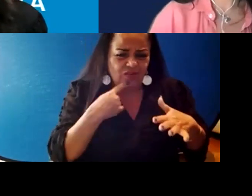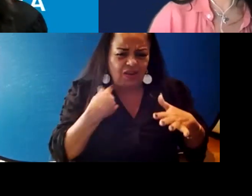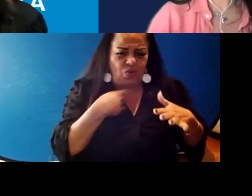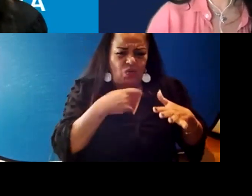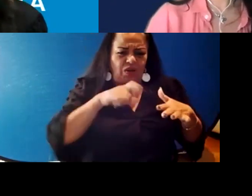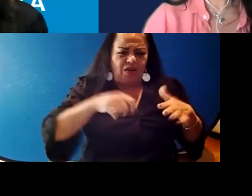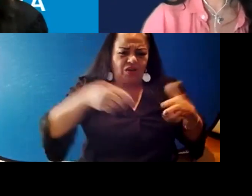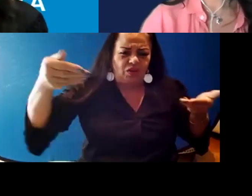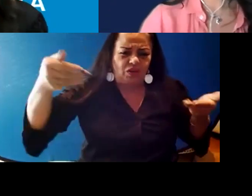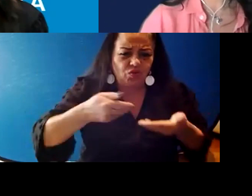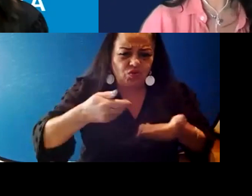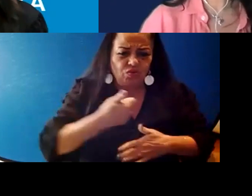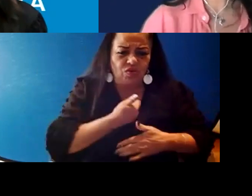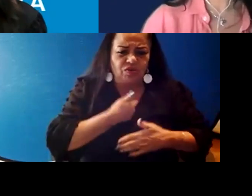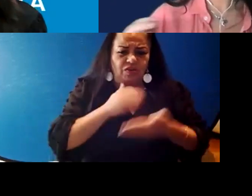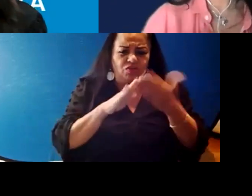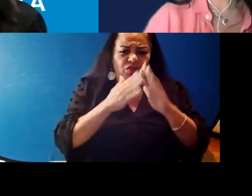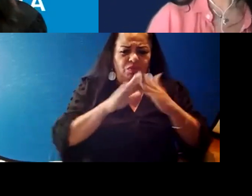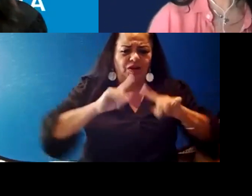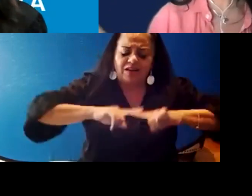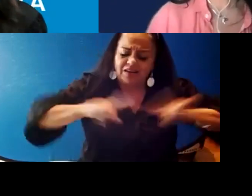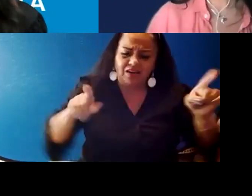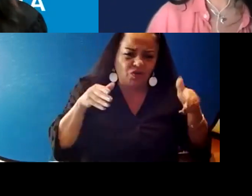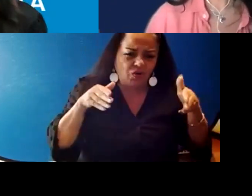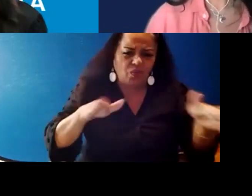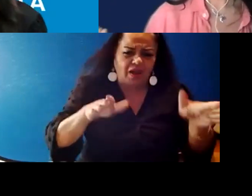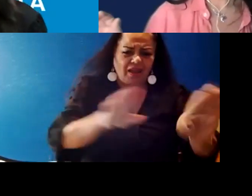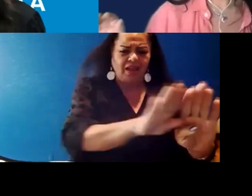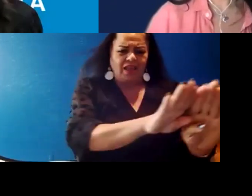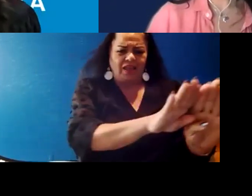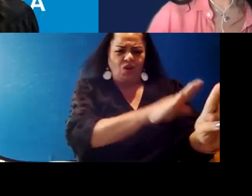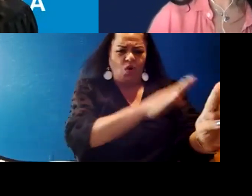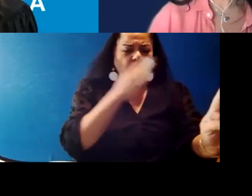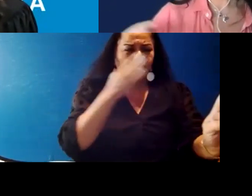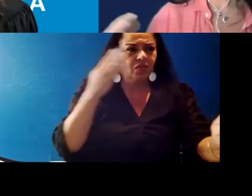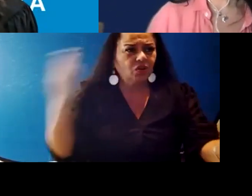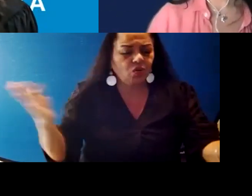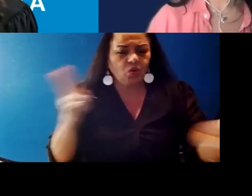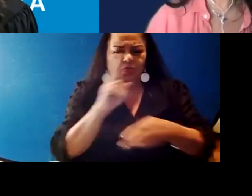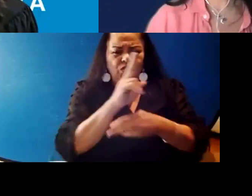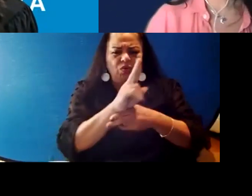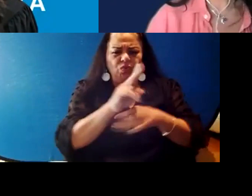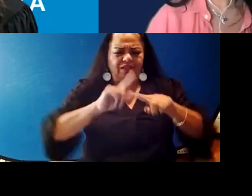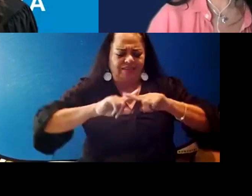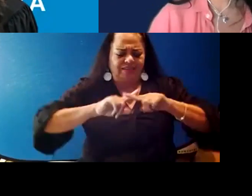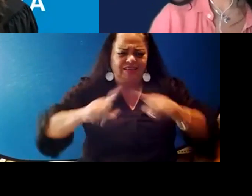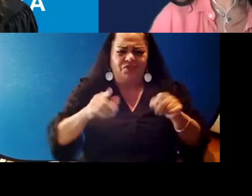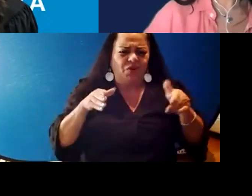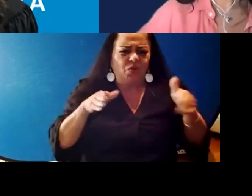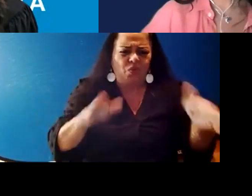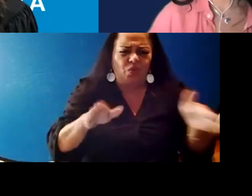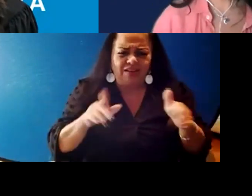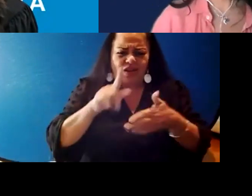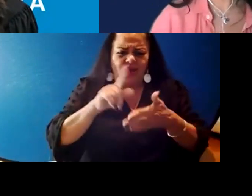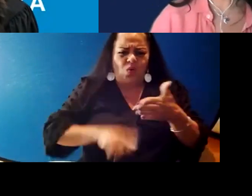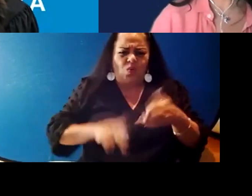introduce ourselves to community in a very different way. It meant opening the doors and really using different platforms than what we're used to,